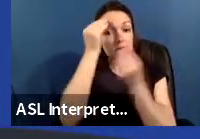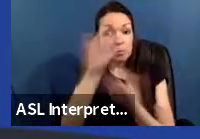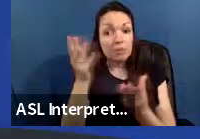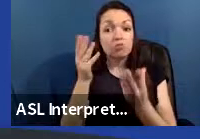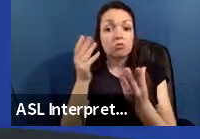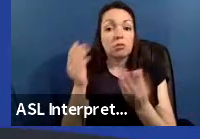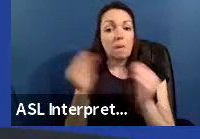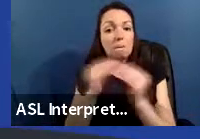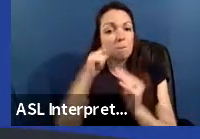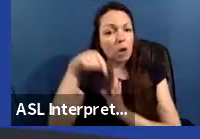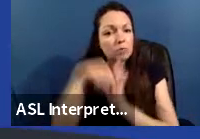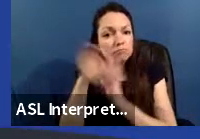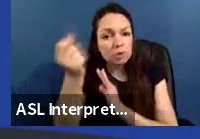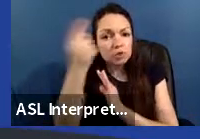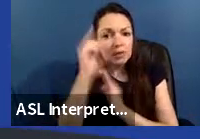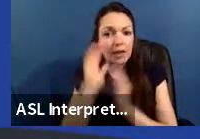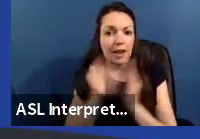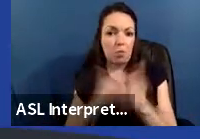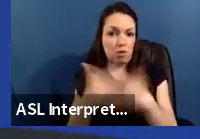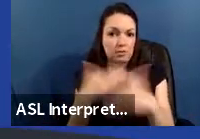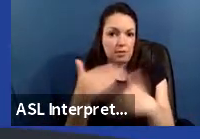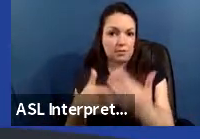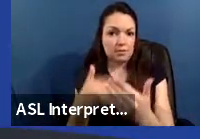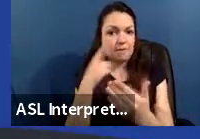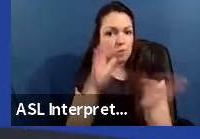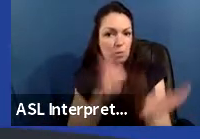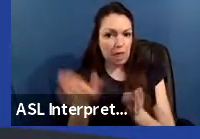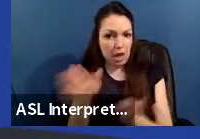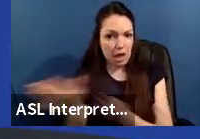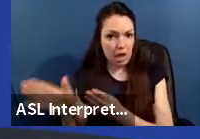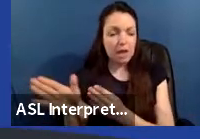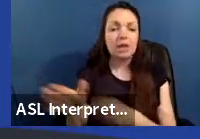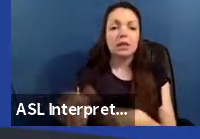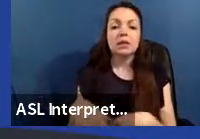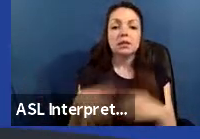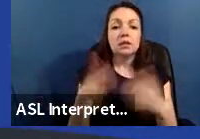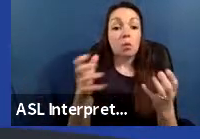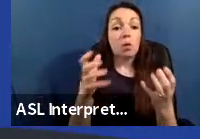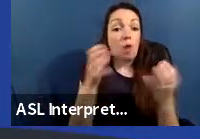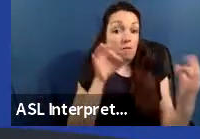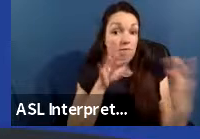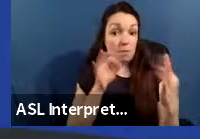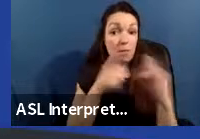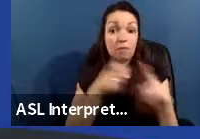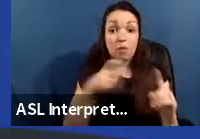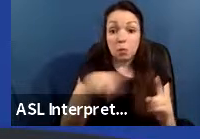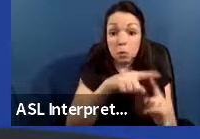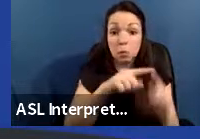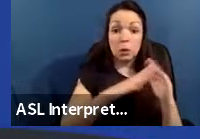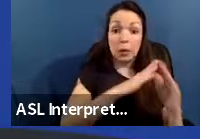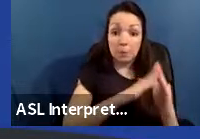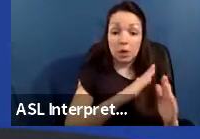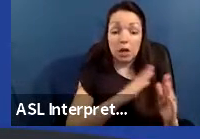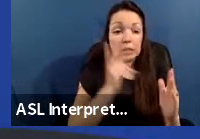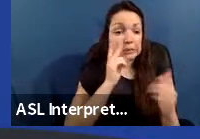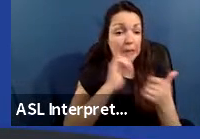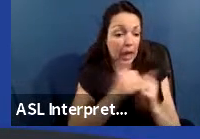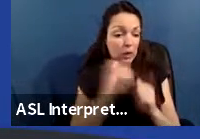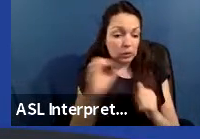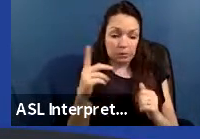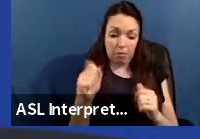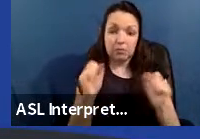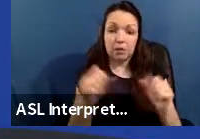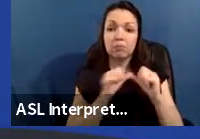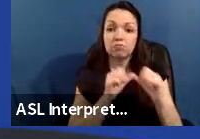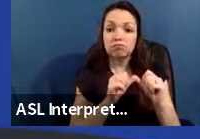capital planning process, seek input from you and the community on the capital budget priorities, and how CPS can continue to improve